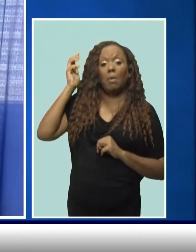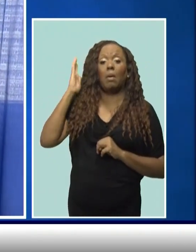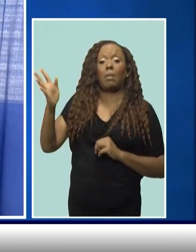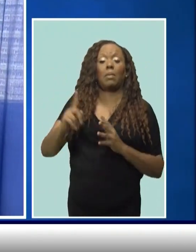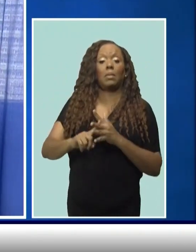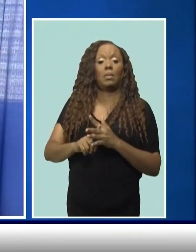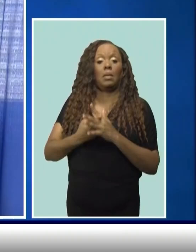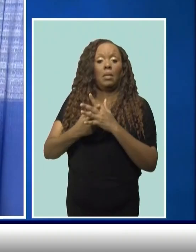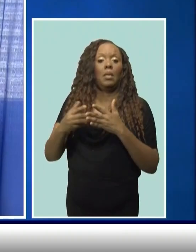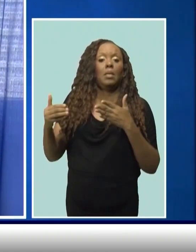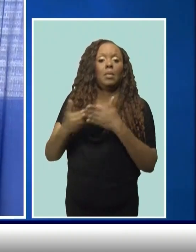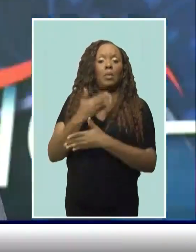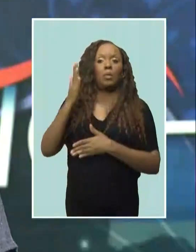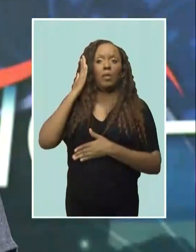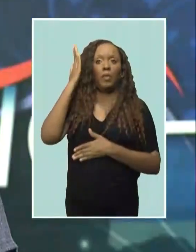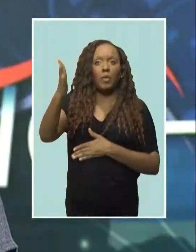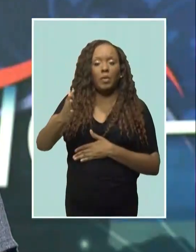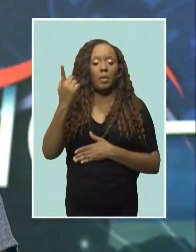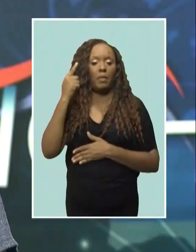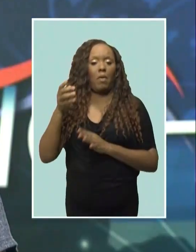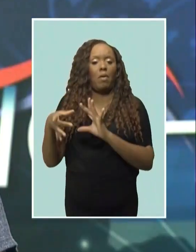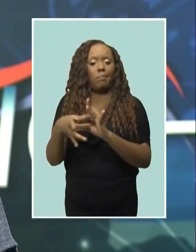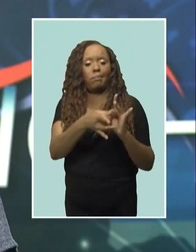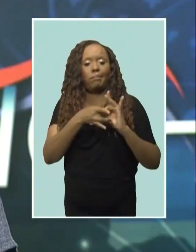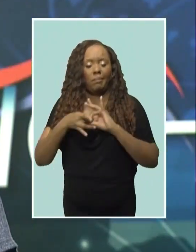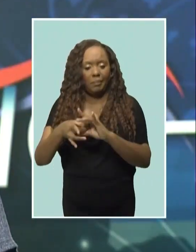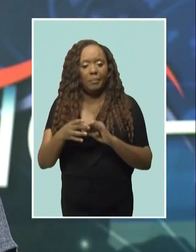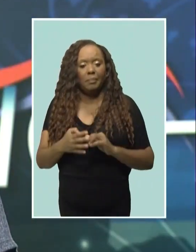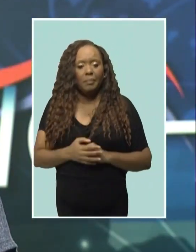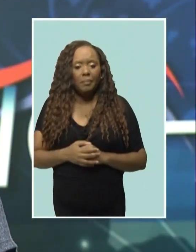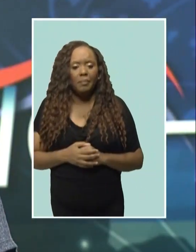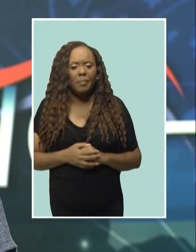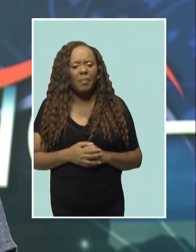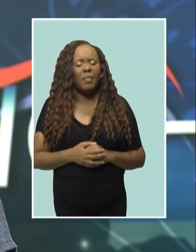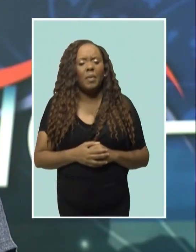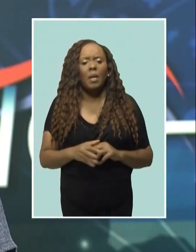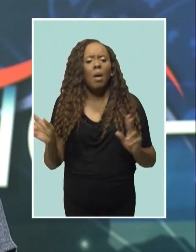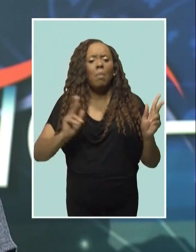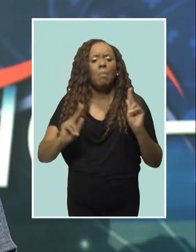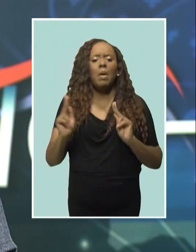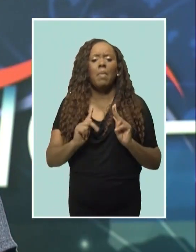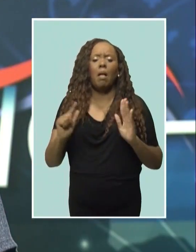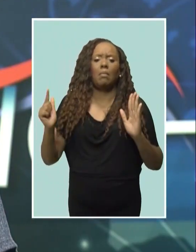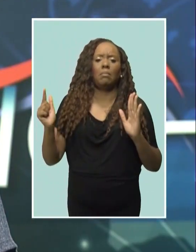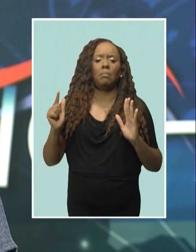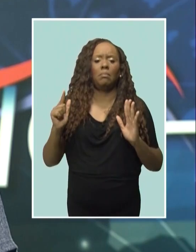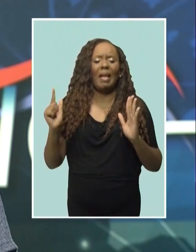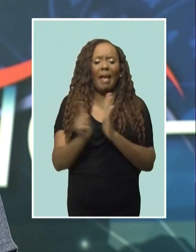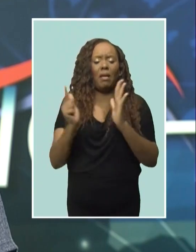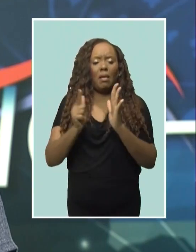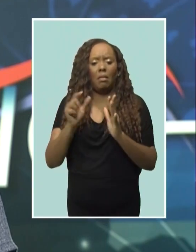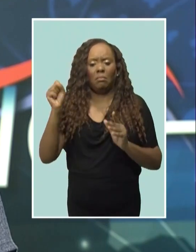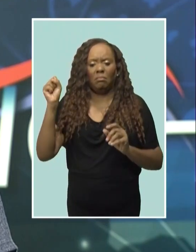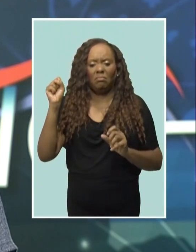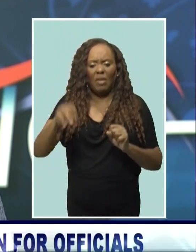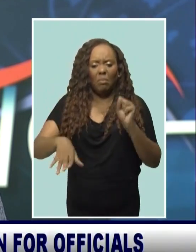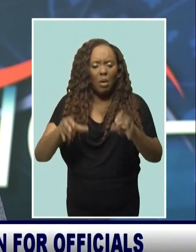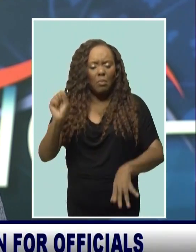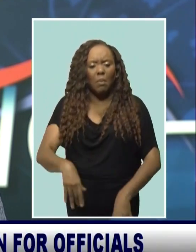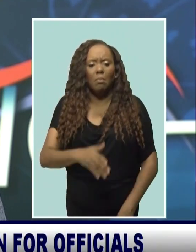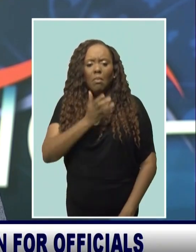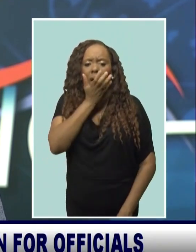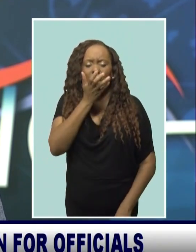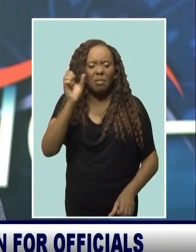of cooperation. Illegal dumping is still a major problem in Barbados, specifically around the landfill